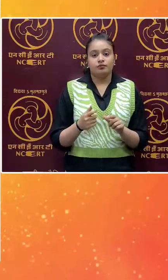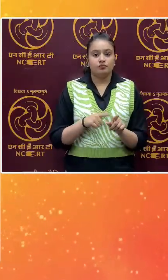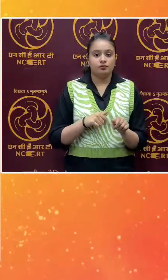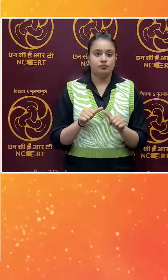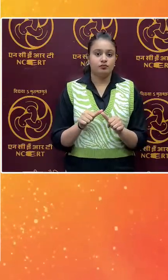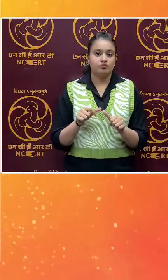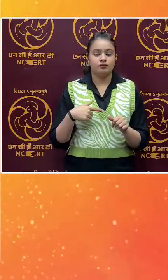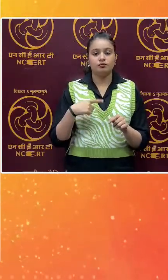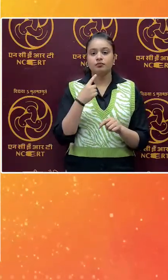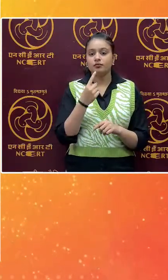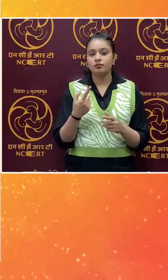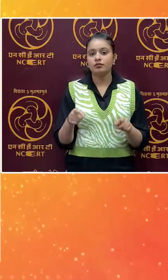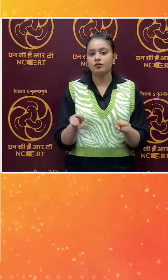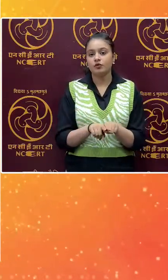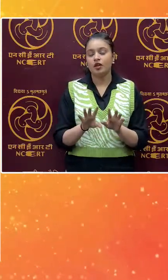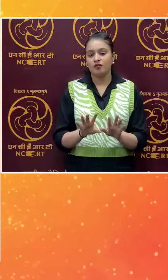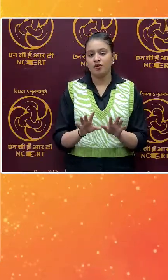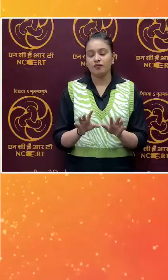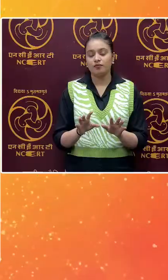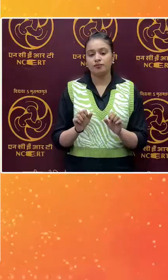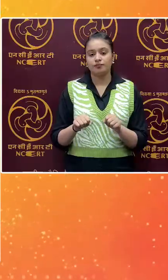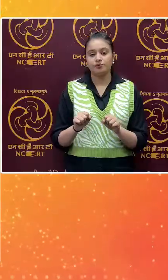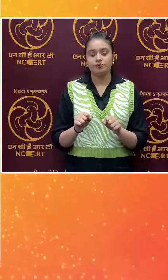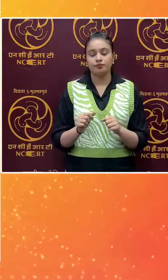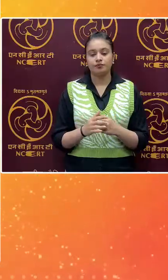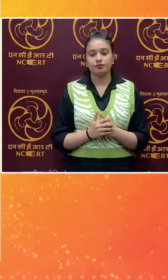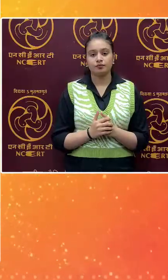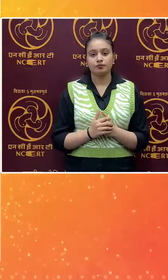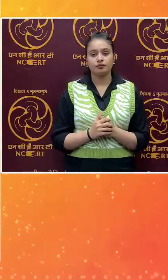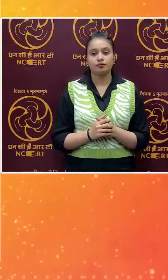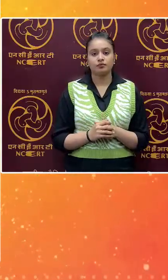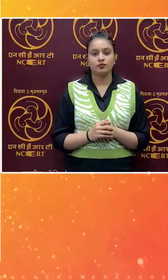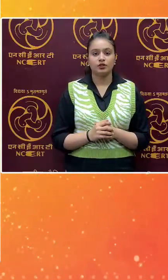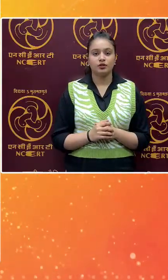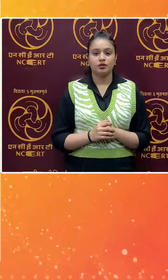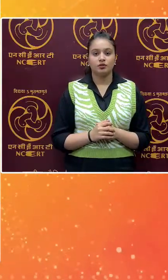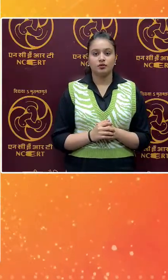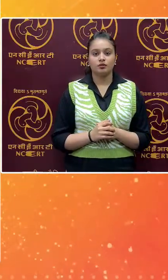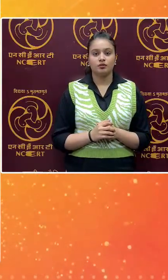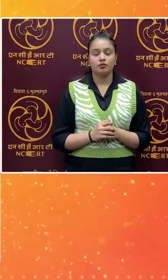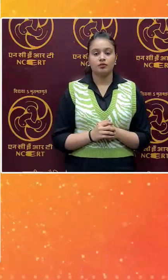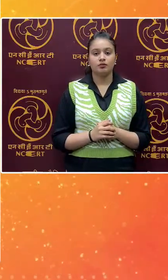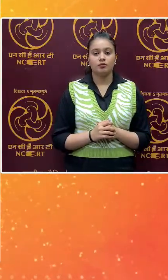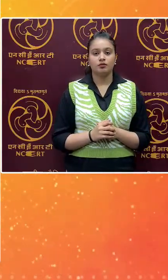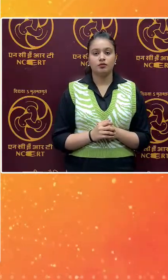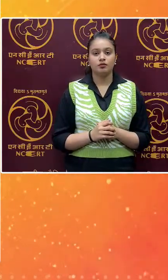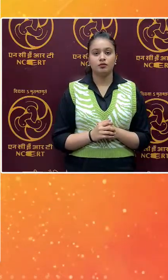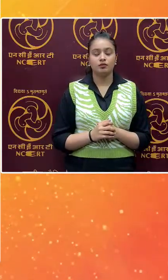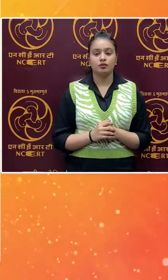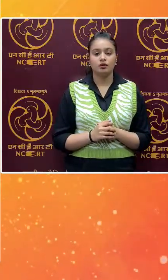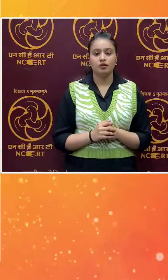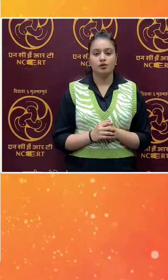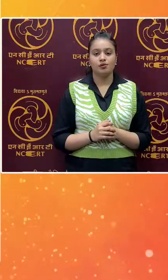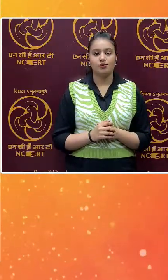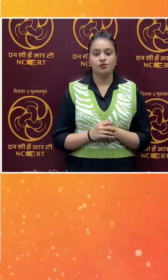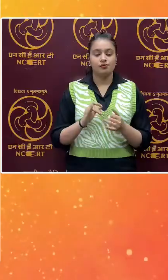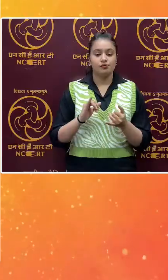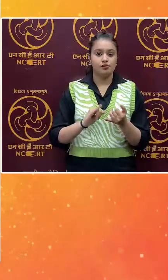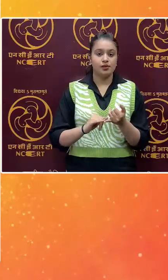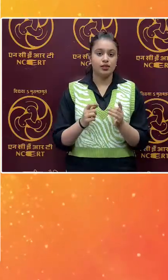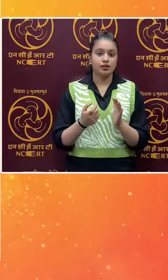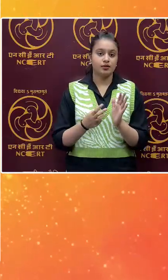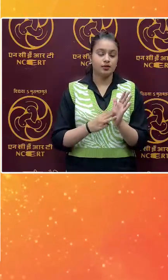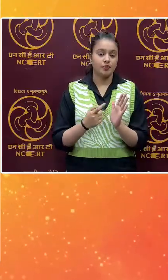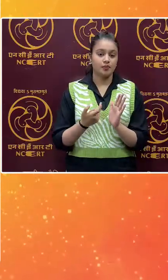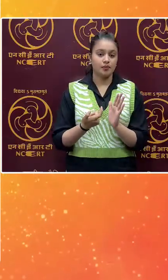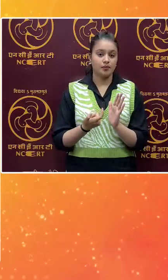combination of two. these two, yes. So We can I am say- Vijay was sure that also a SMRs combination of these two. True. SMRs will also take